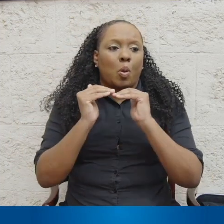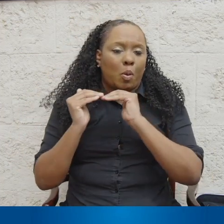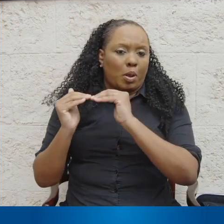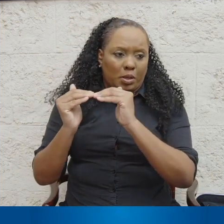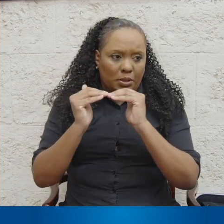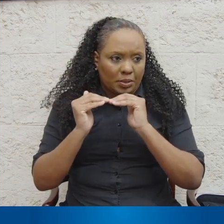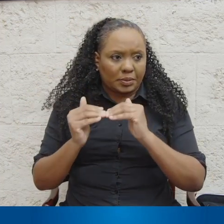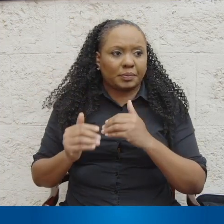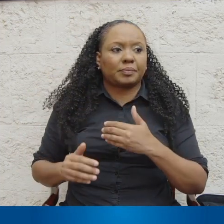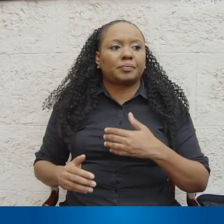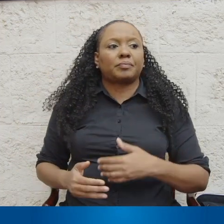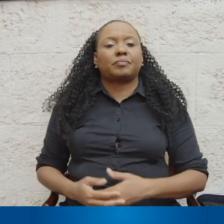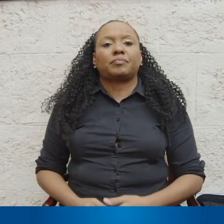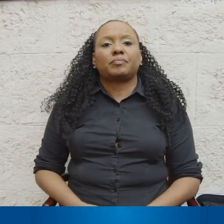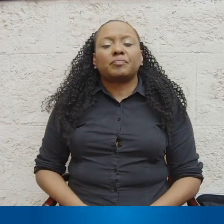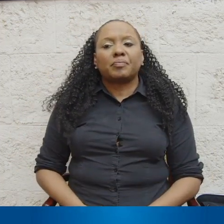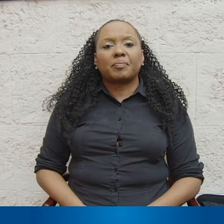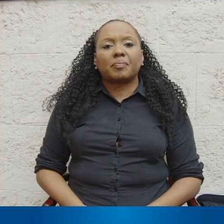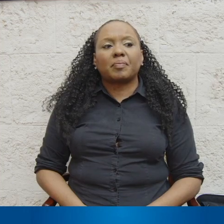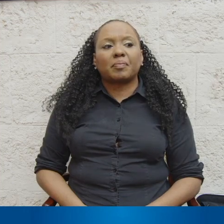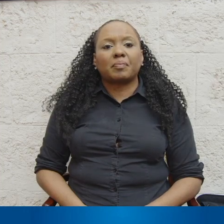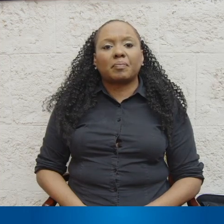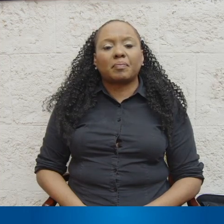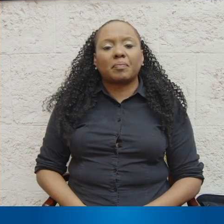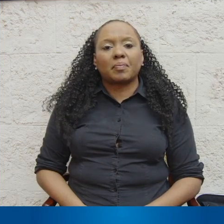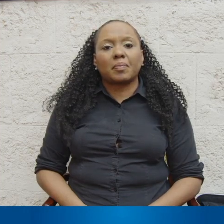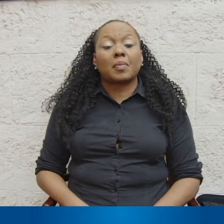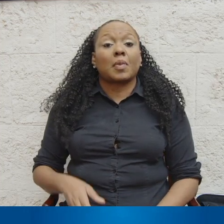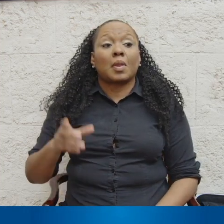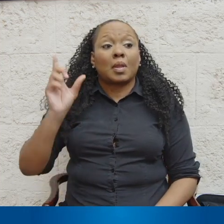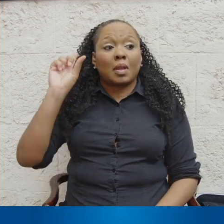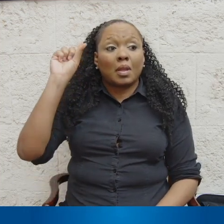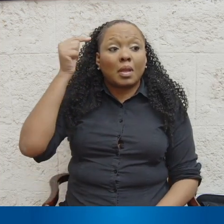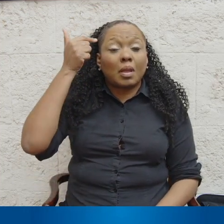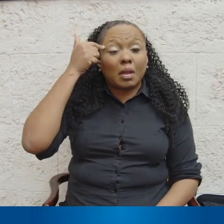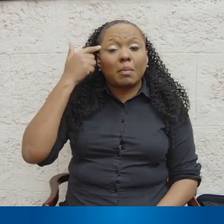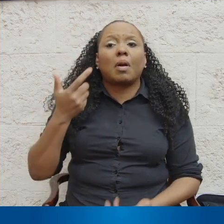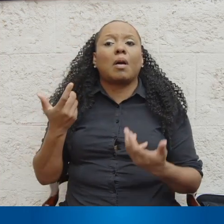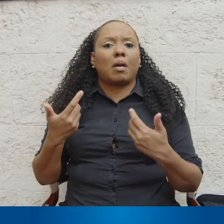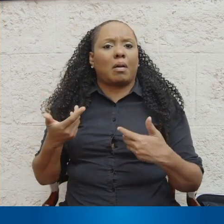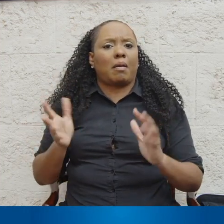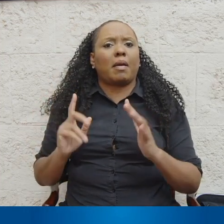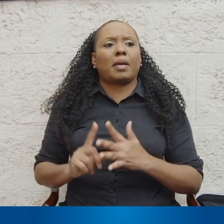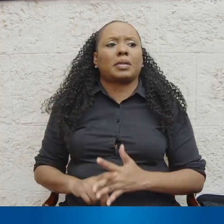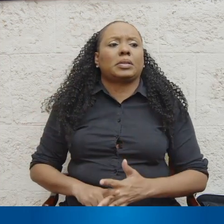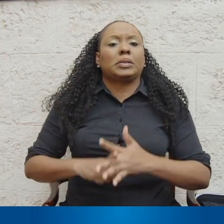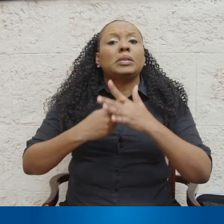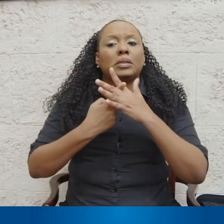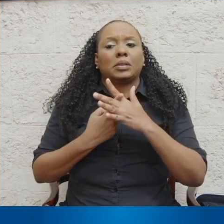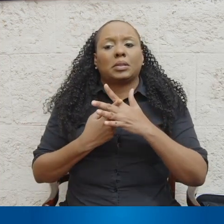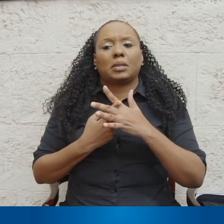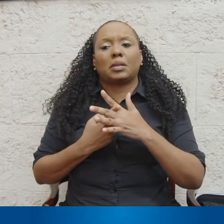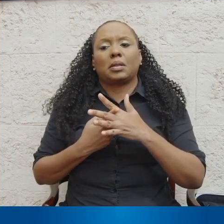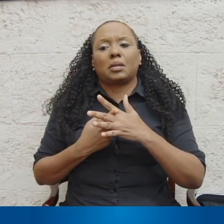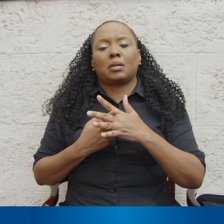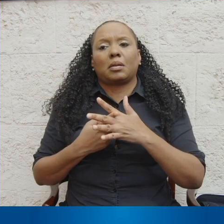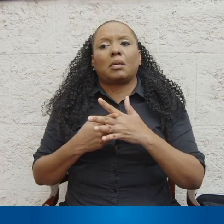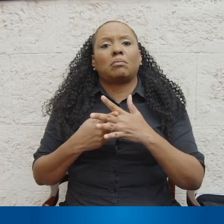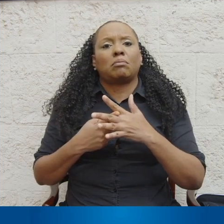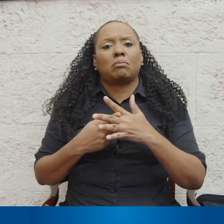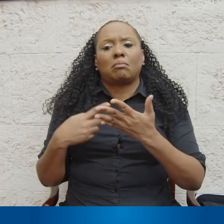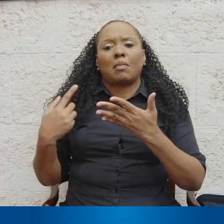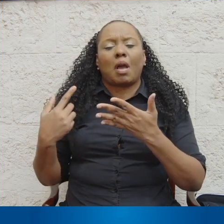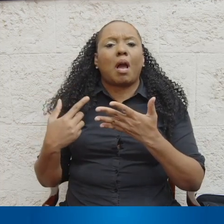through sports. And I dare say that government is already doing some of the things that are mentioned within the sports policy